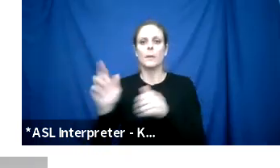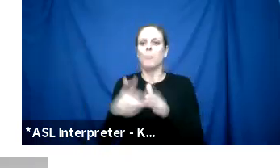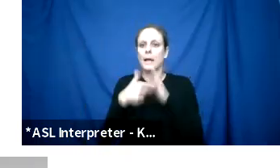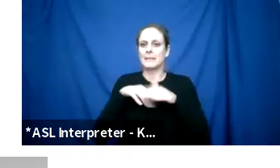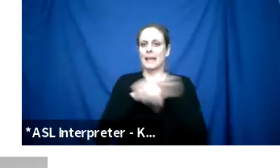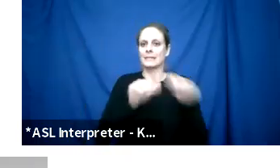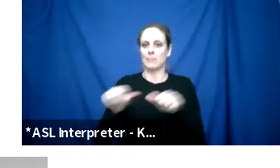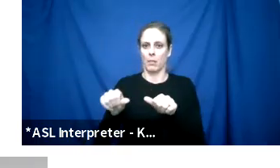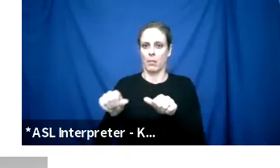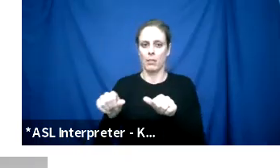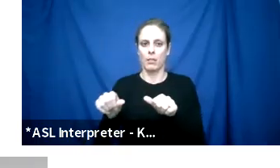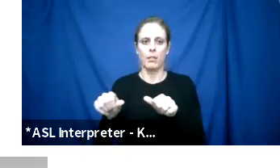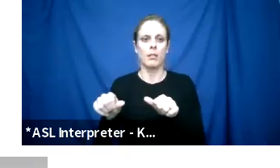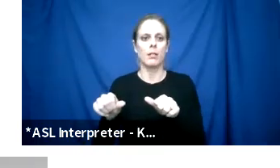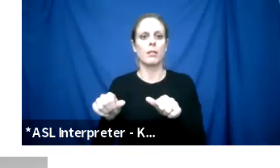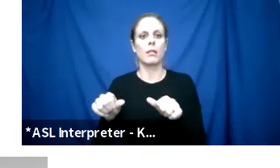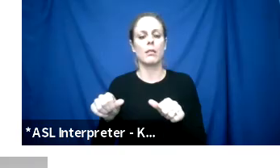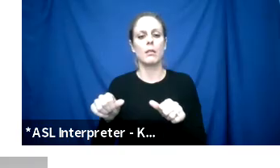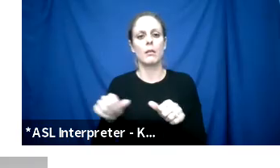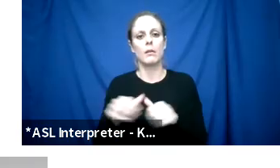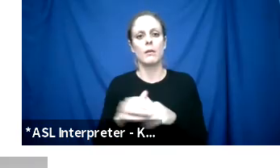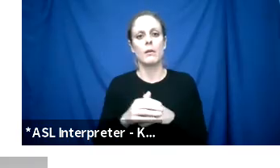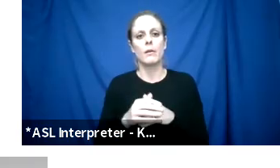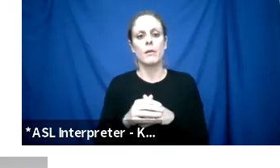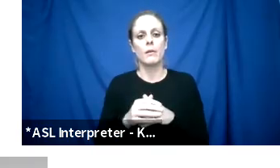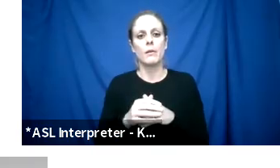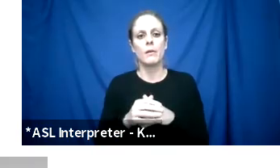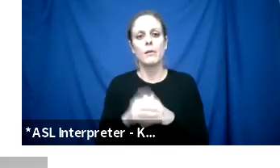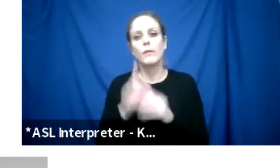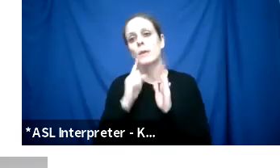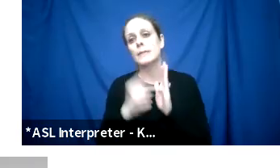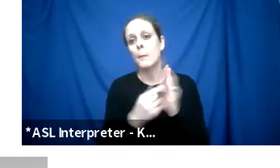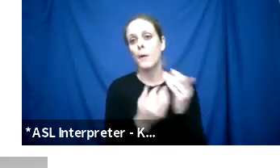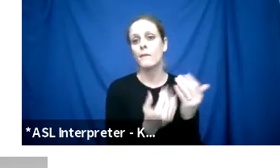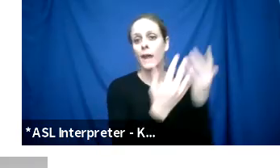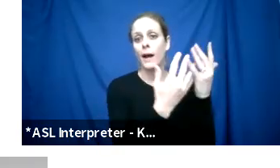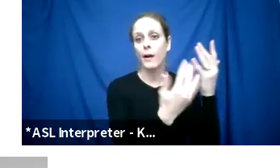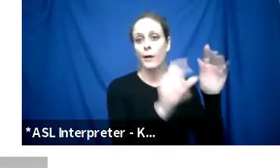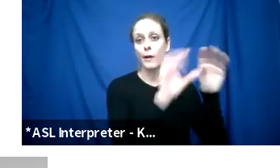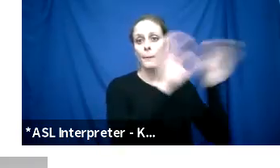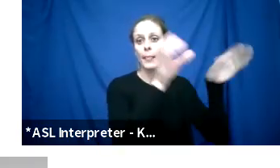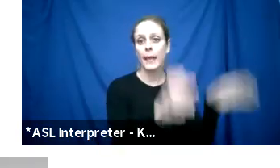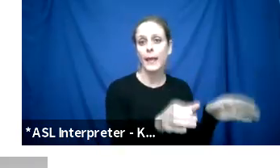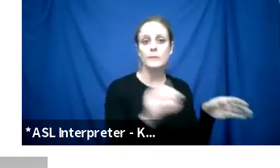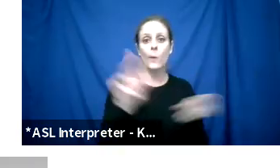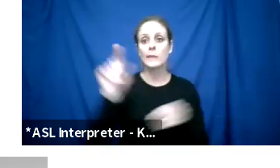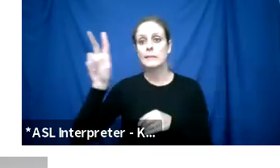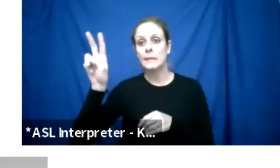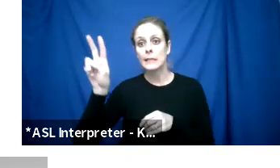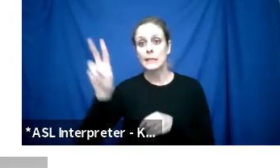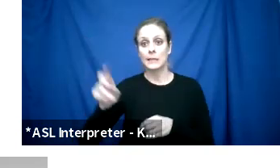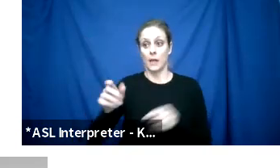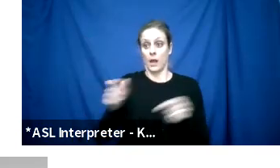anybody there, maybe controls of mechanisms for a fireplace or a TV or things like that. You'd want to make sure your common use